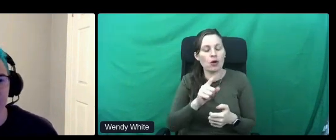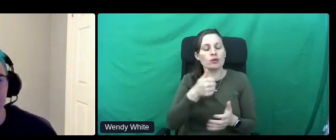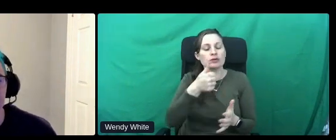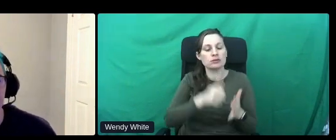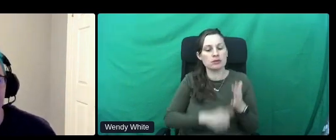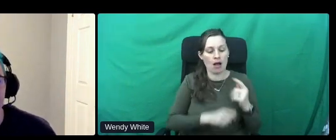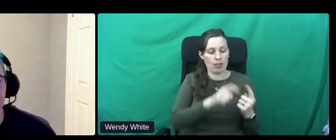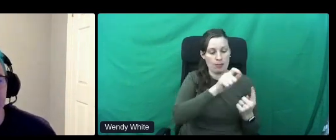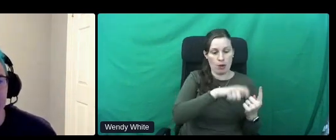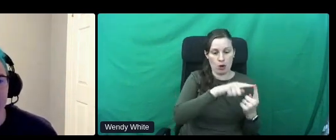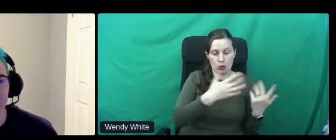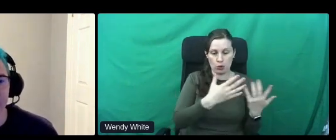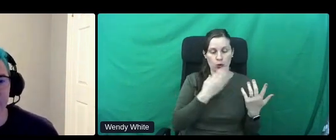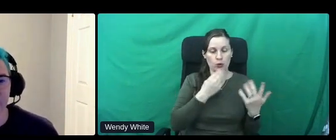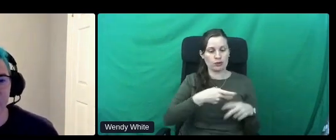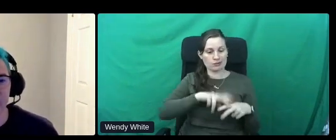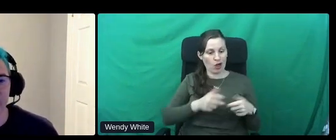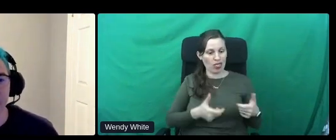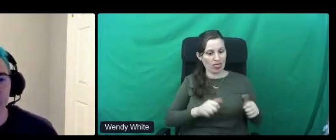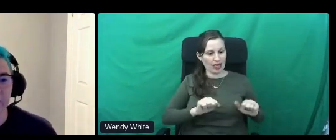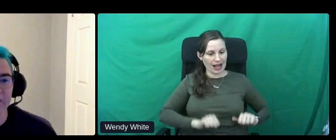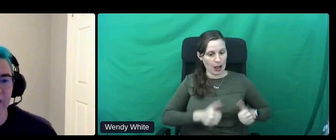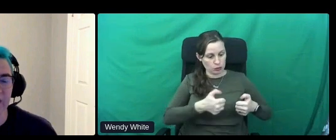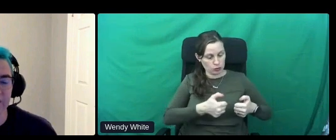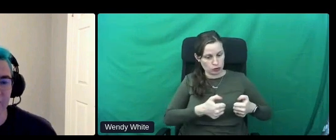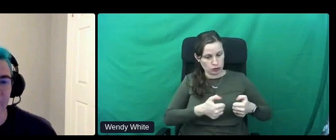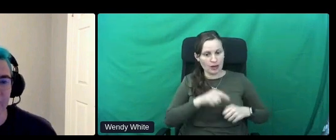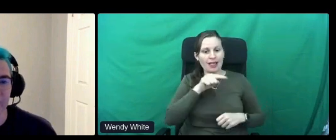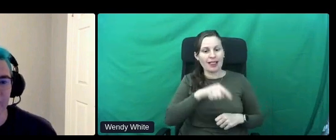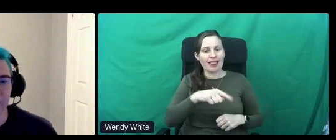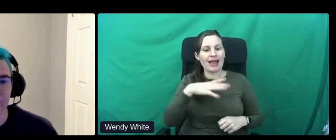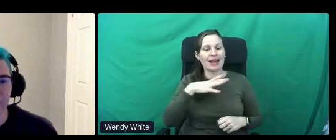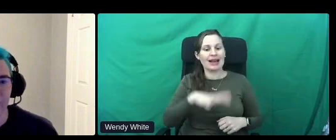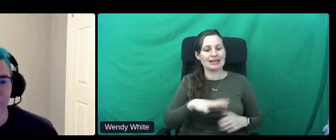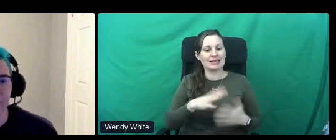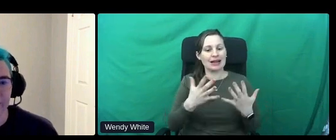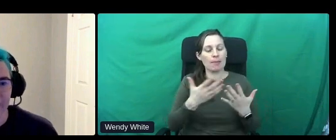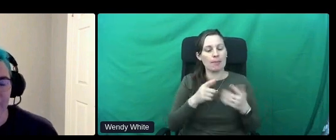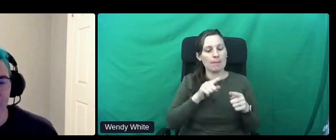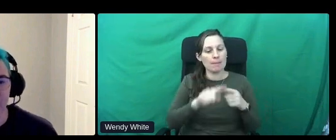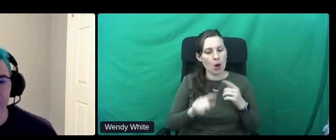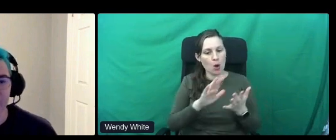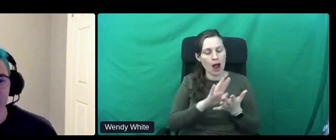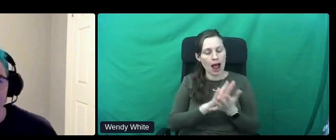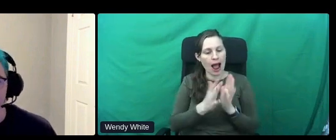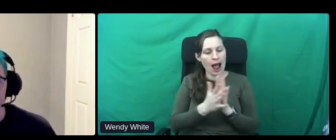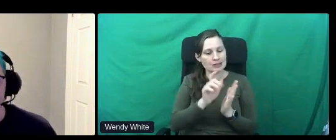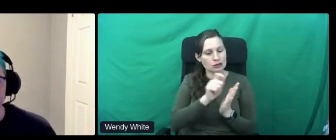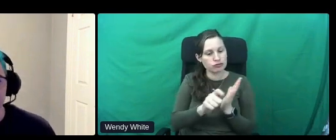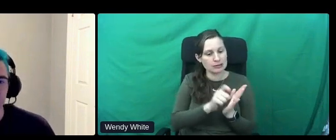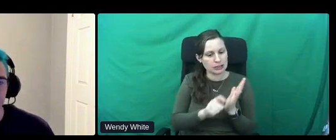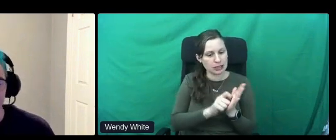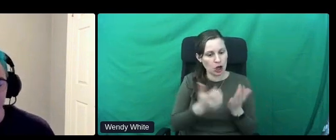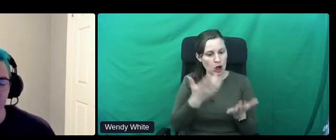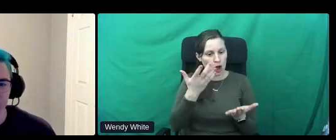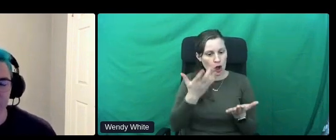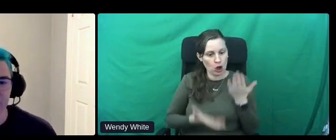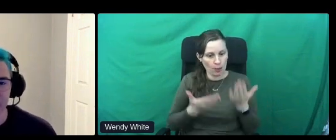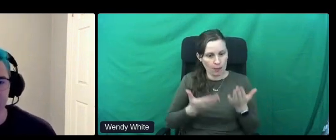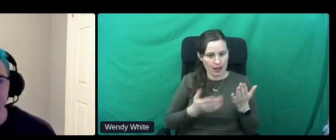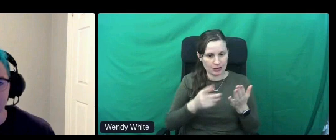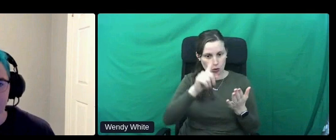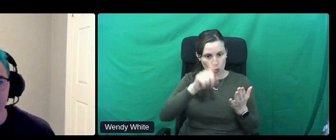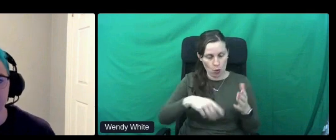couch. As you can see here, this required the most hand scripting out of all the categories. This is probably the most expensive